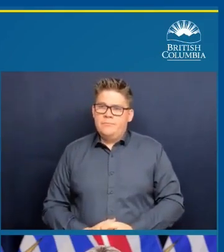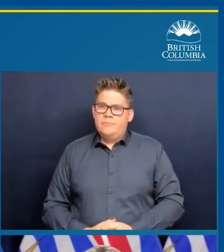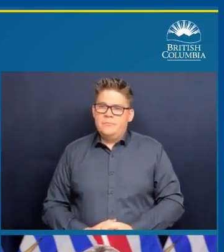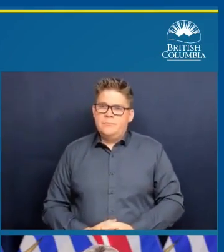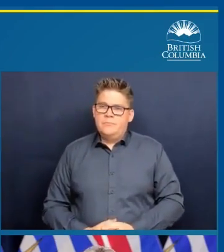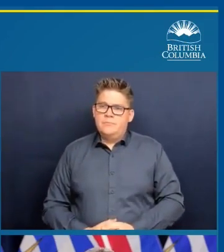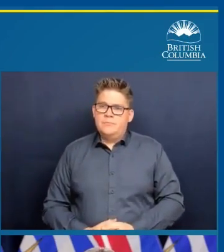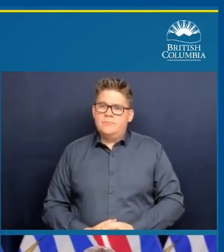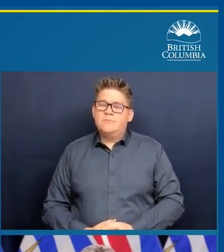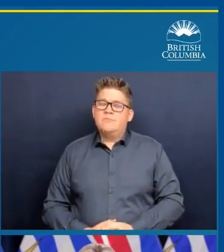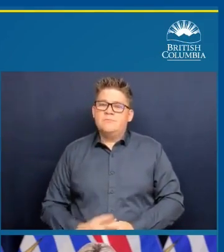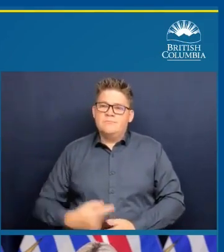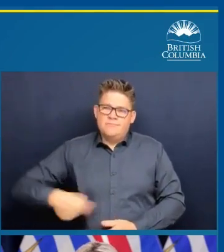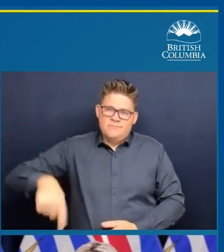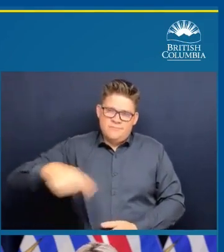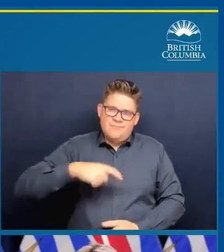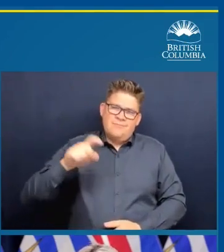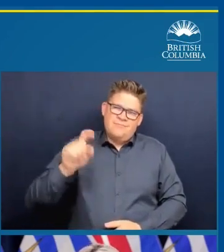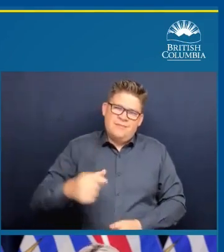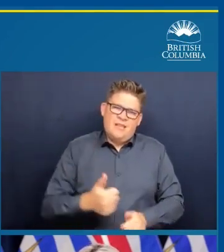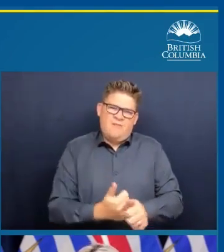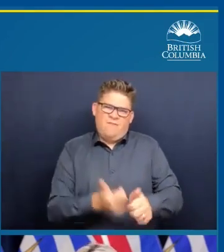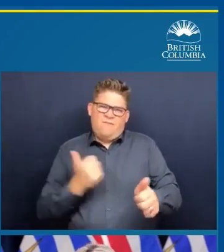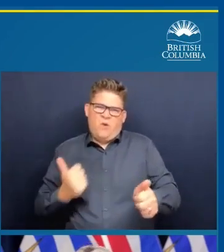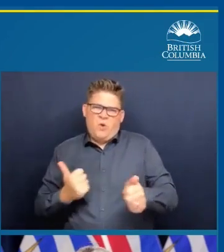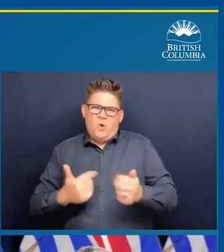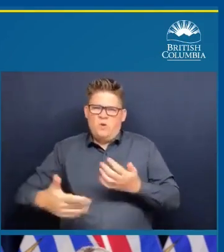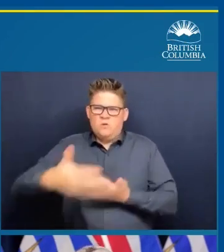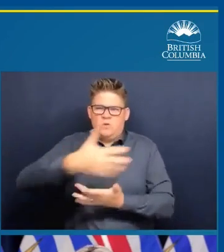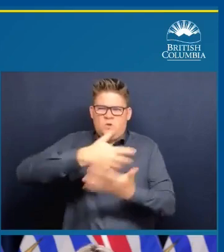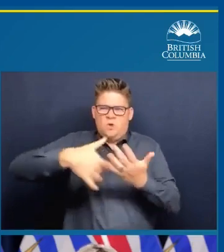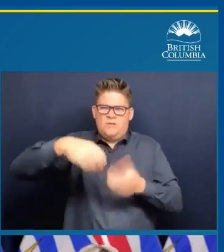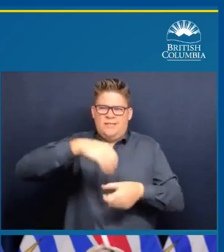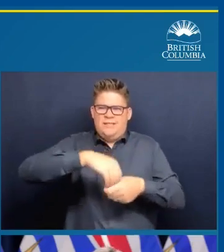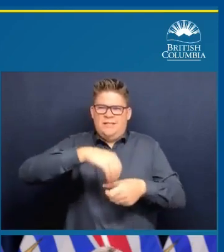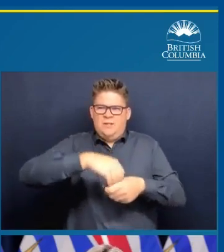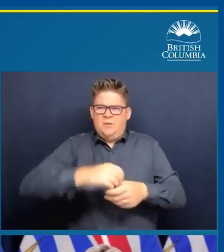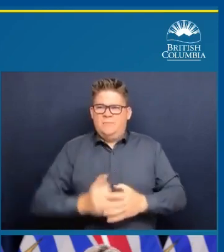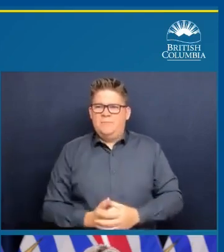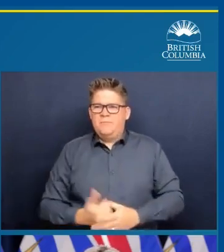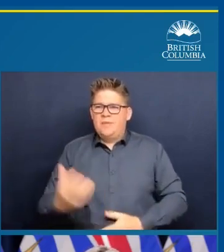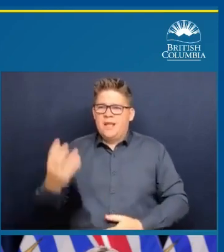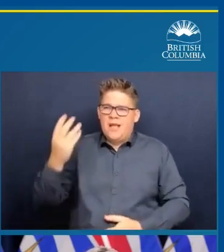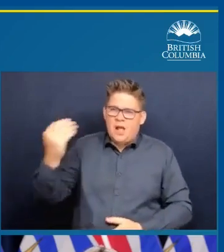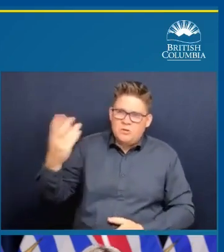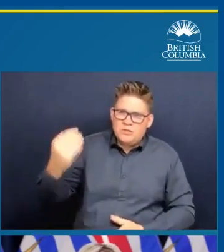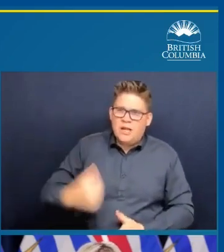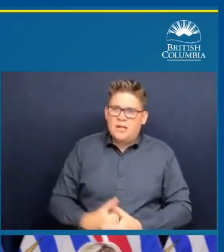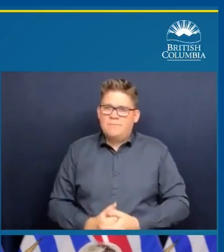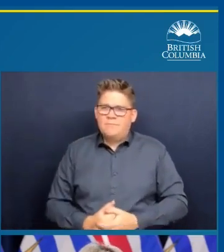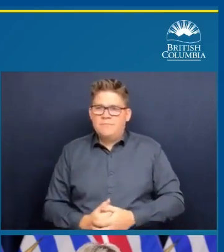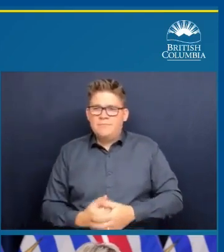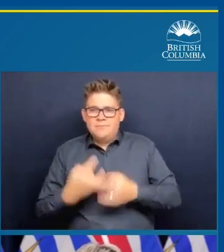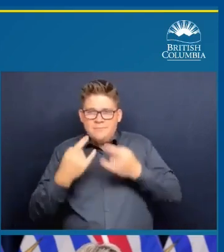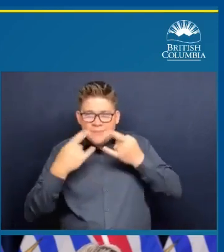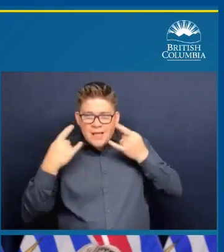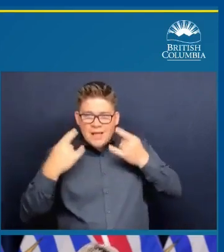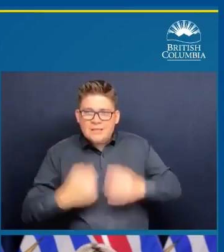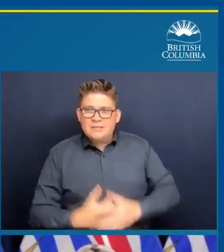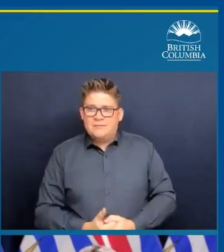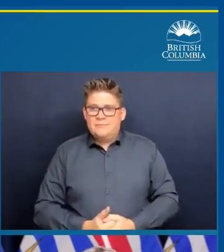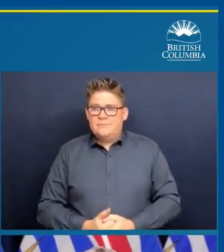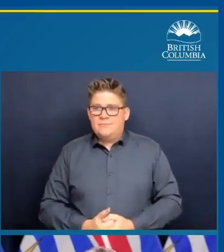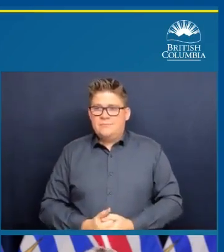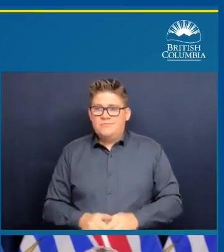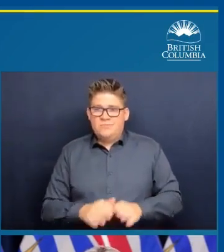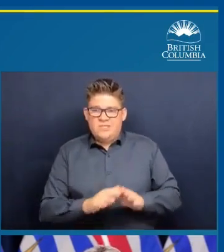to others. So move the visit outside, wear a mask. As I mentioned, think about not taking children along if there is illness